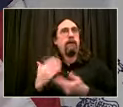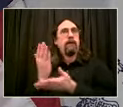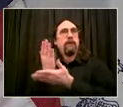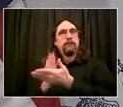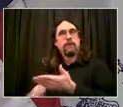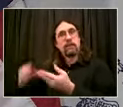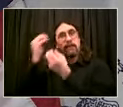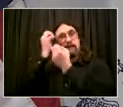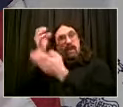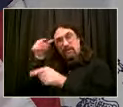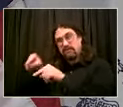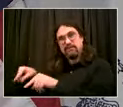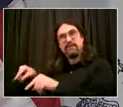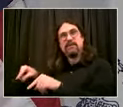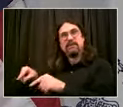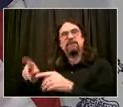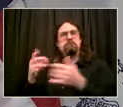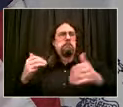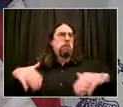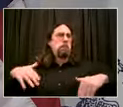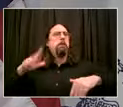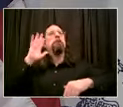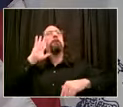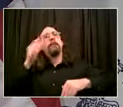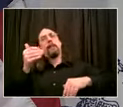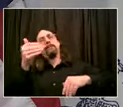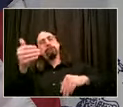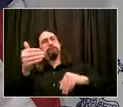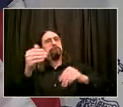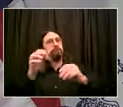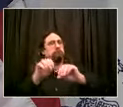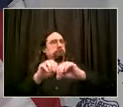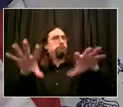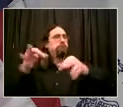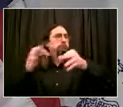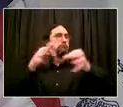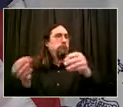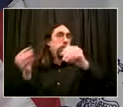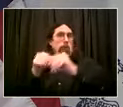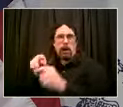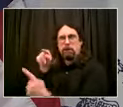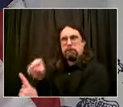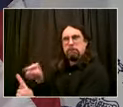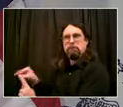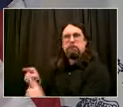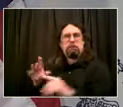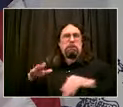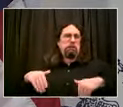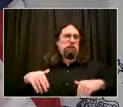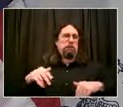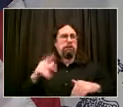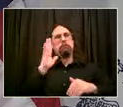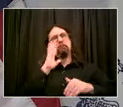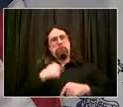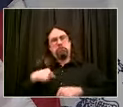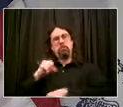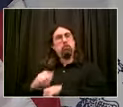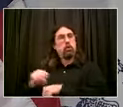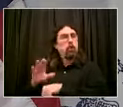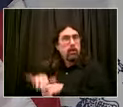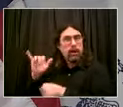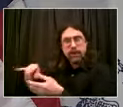ahead. Last question today goes to Gersh from Streets Blog. How are you, Mr. Mayor? I love going last. You